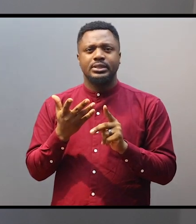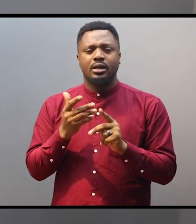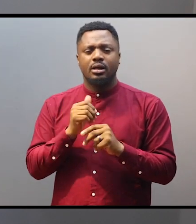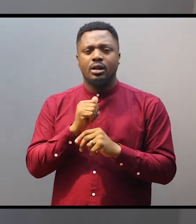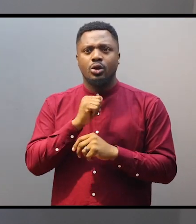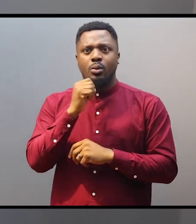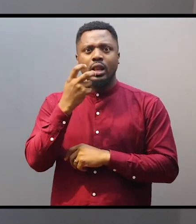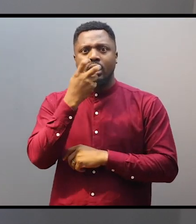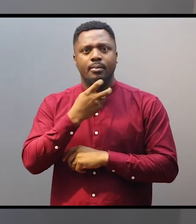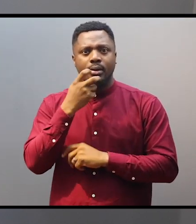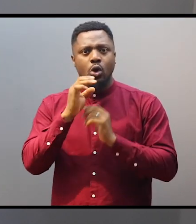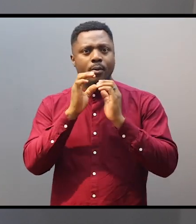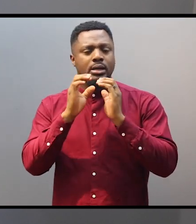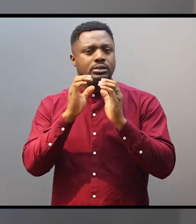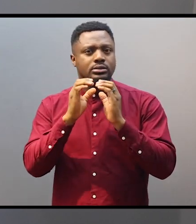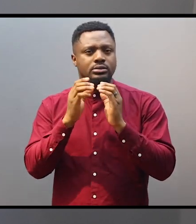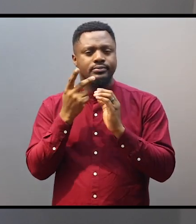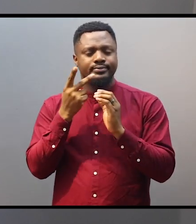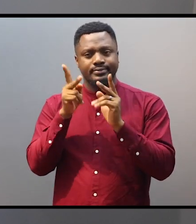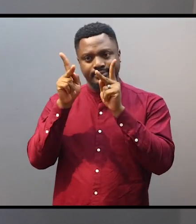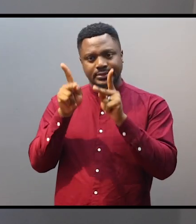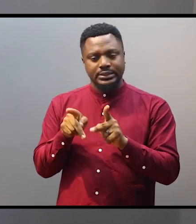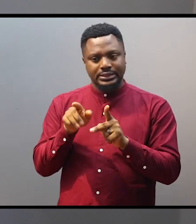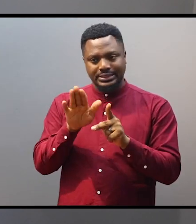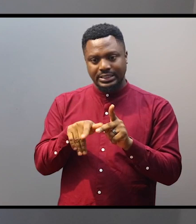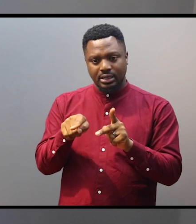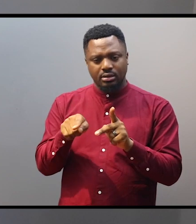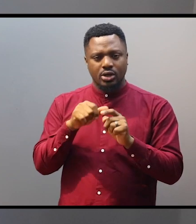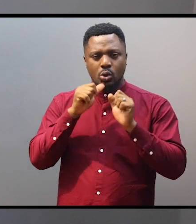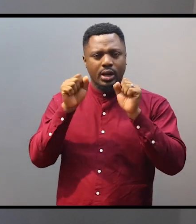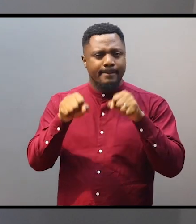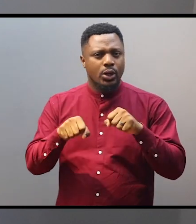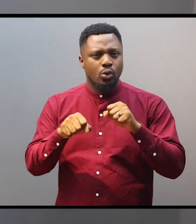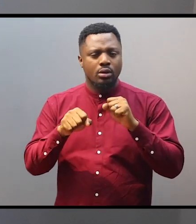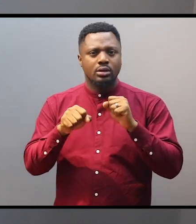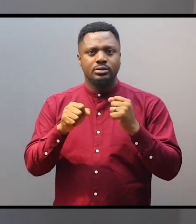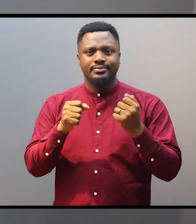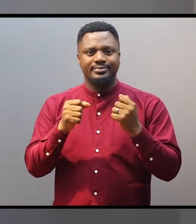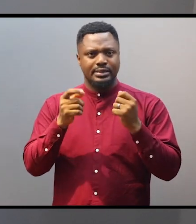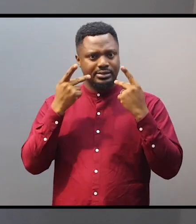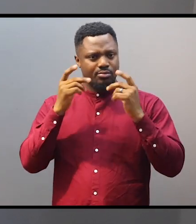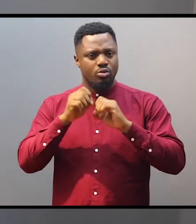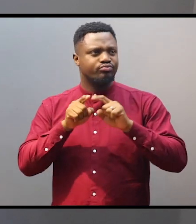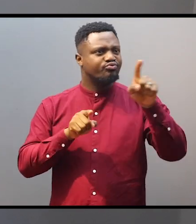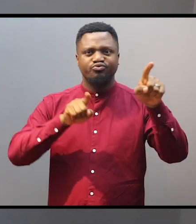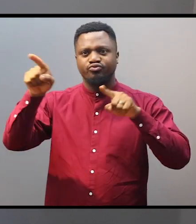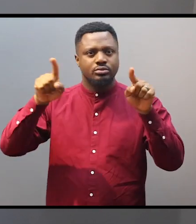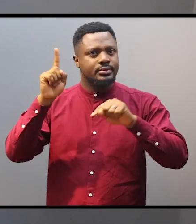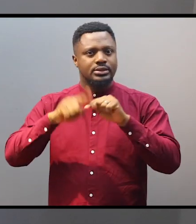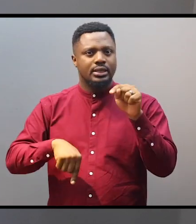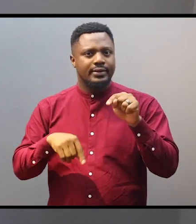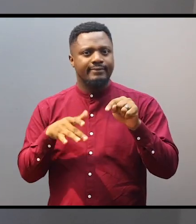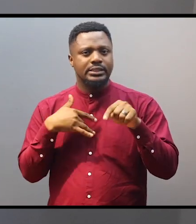defective non-verbal communication. So the child is not able to gesture, point,